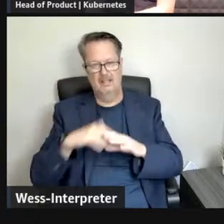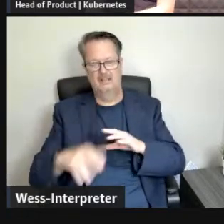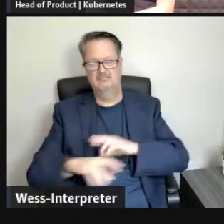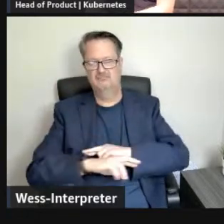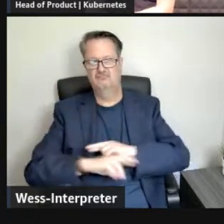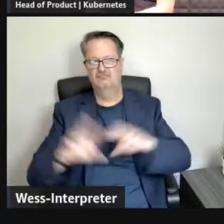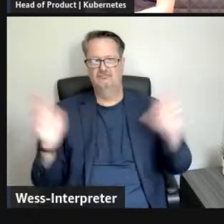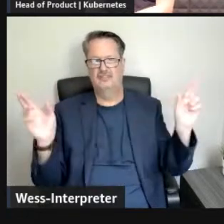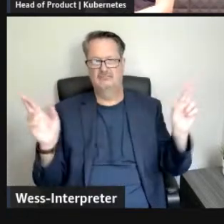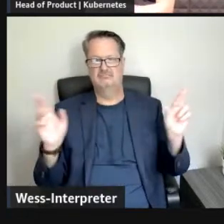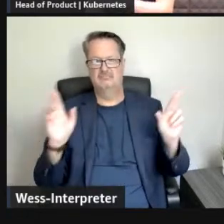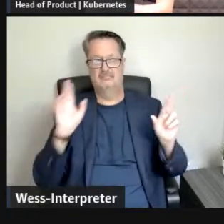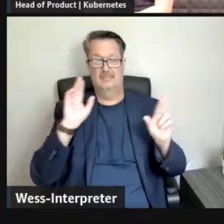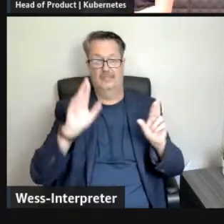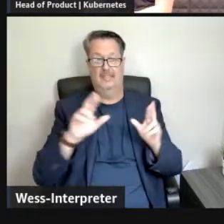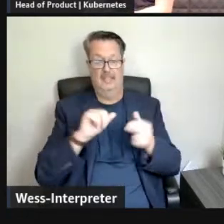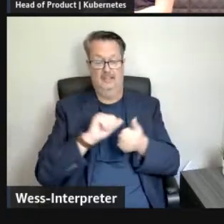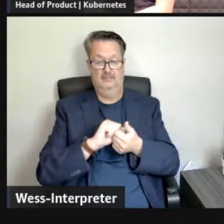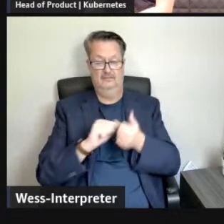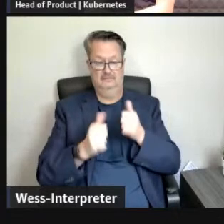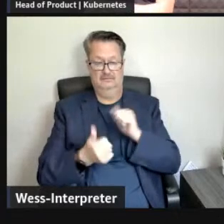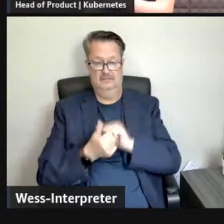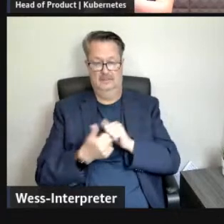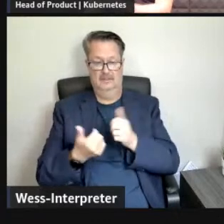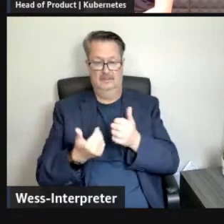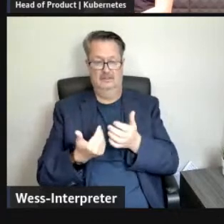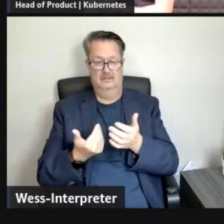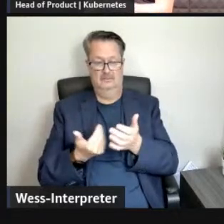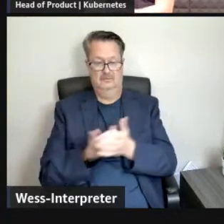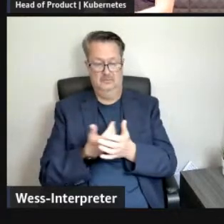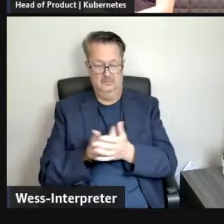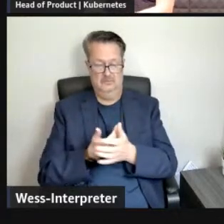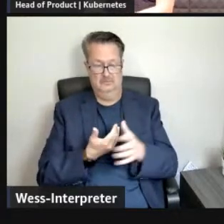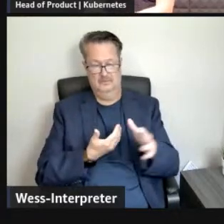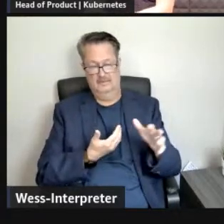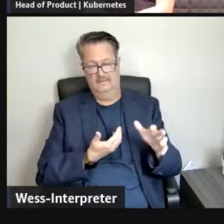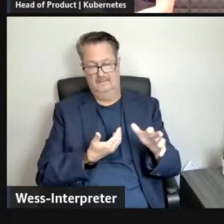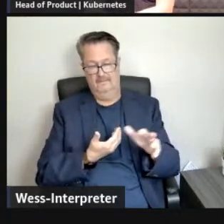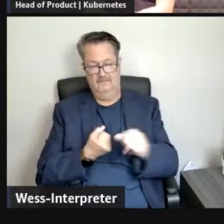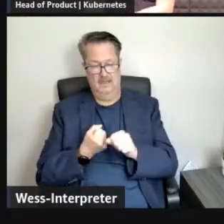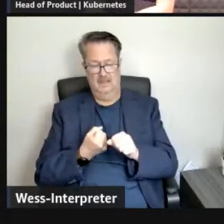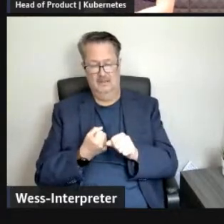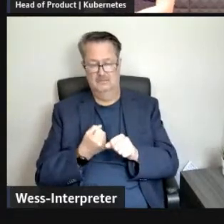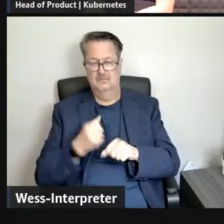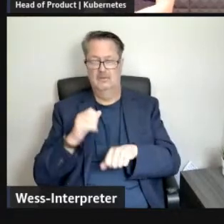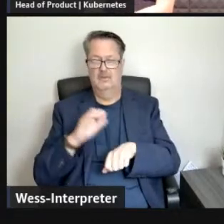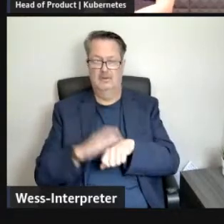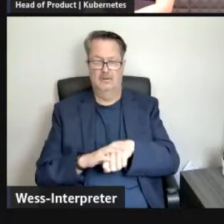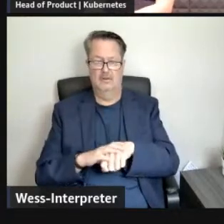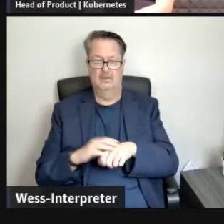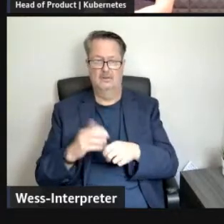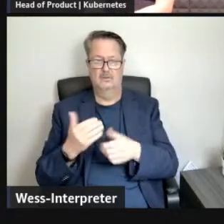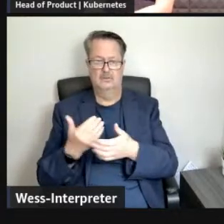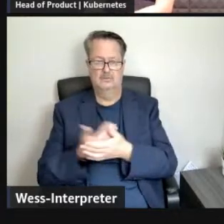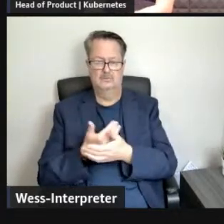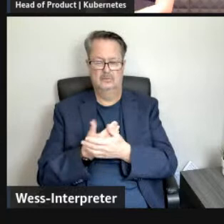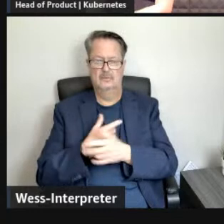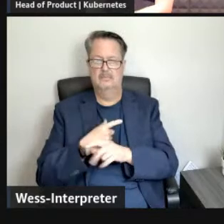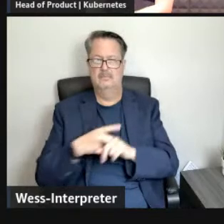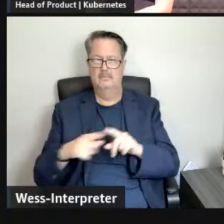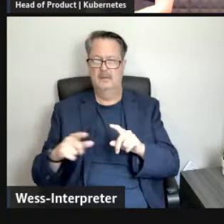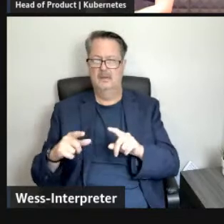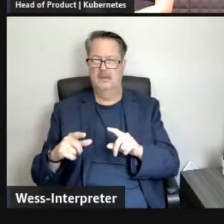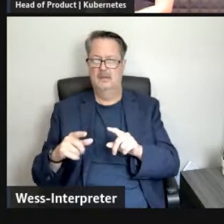us to roll out not just new version updates faster and get you onto the new version faster, but also allows us to roll out critical